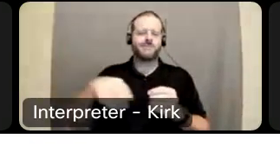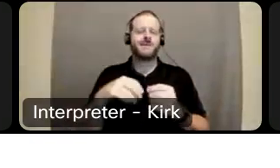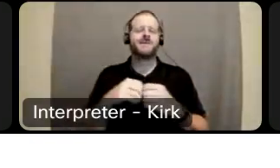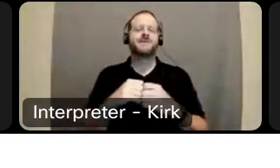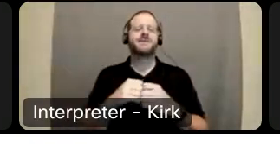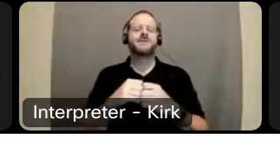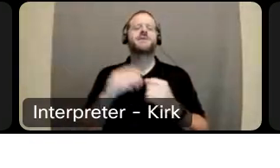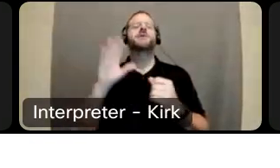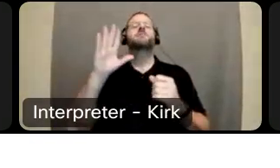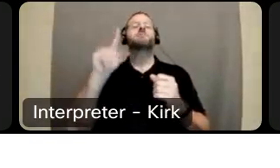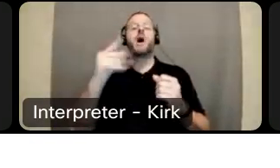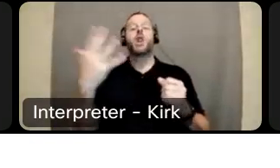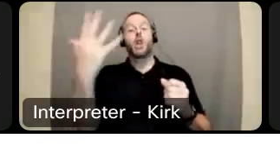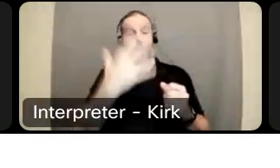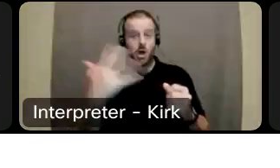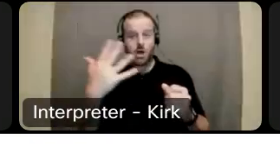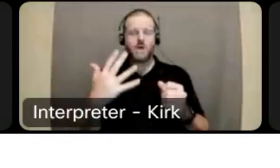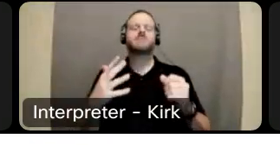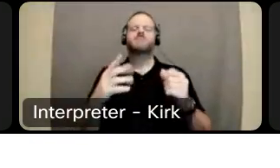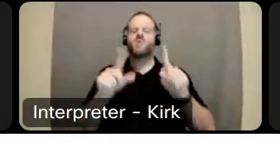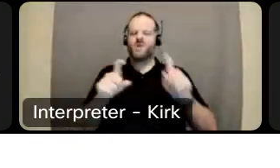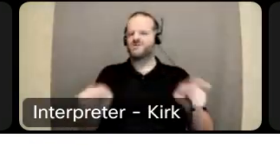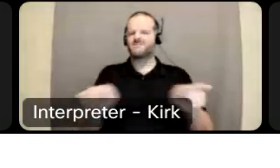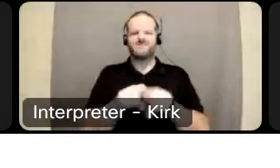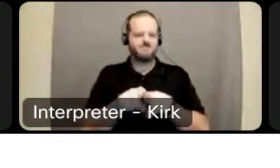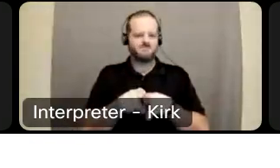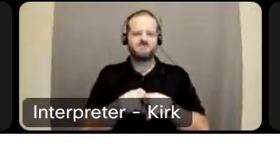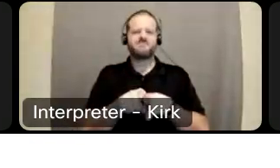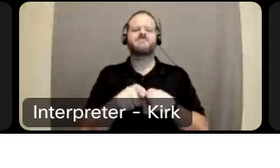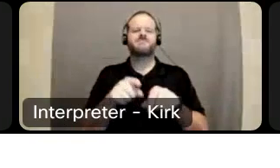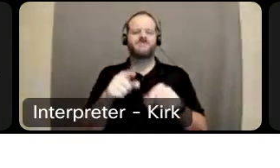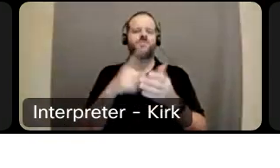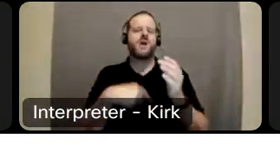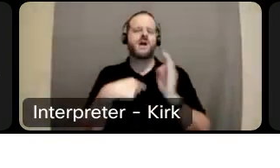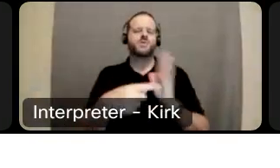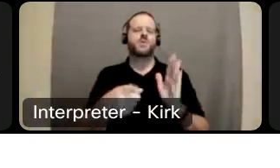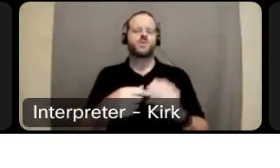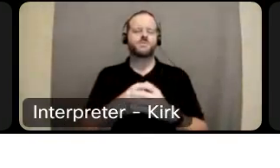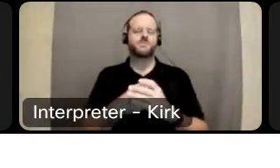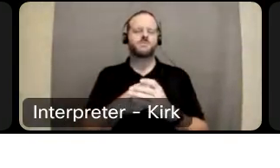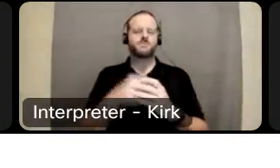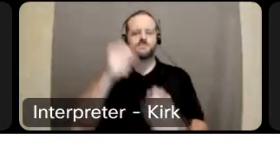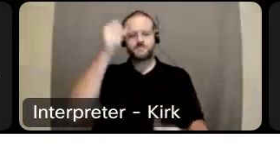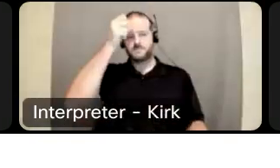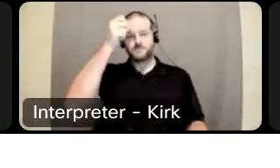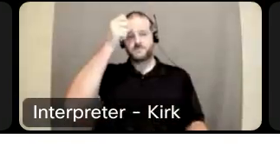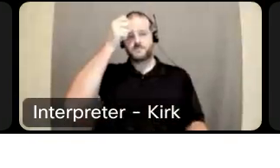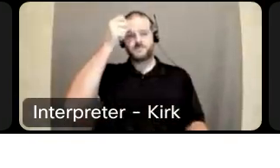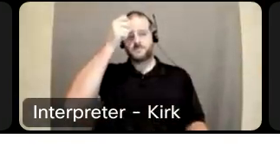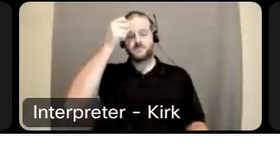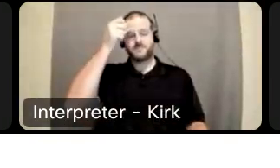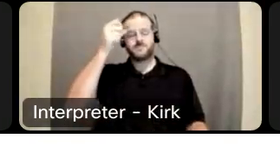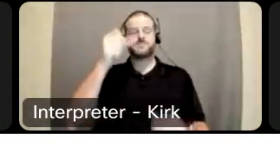but the look and the questions remain the same for the ones that I'm showing you. So in the top left of